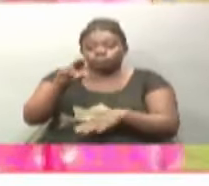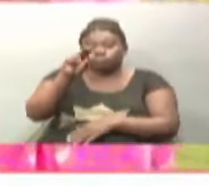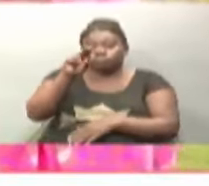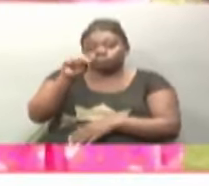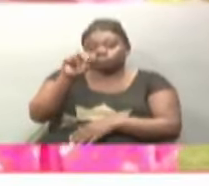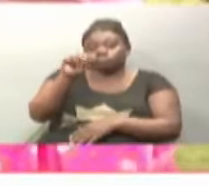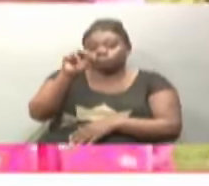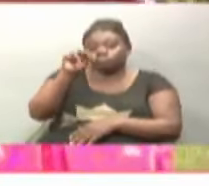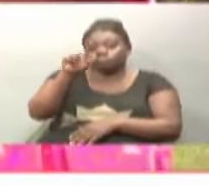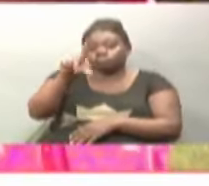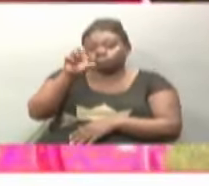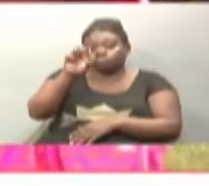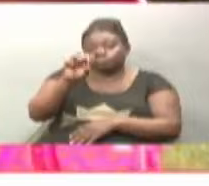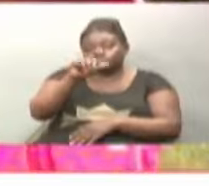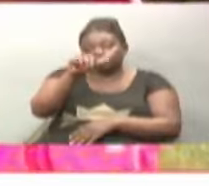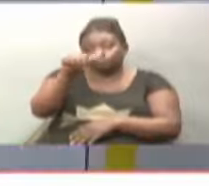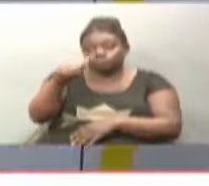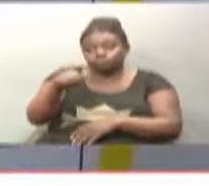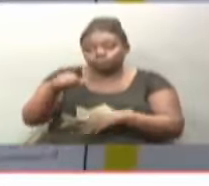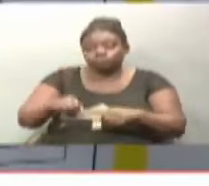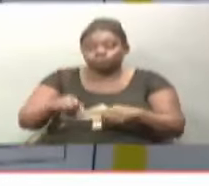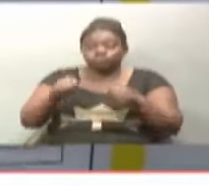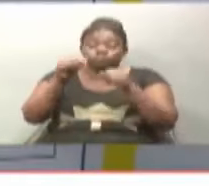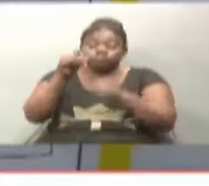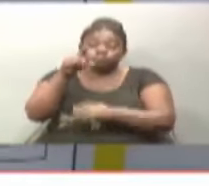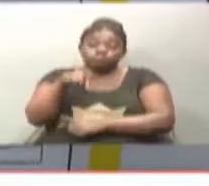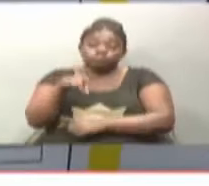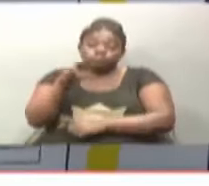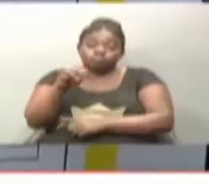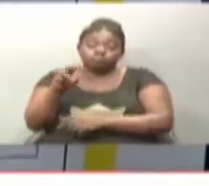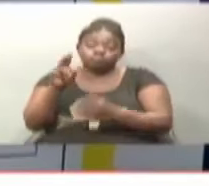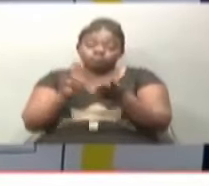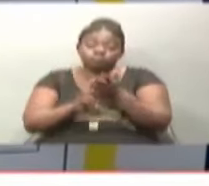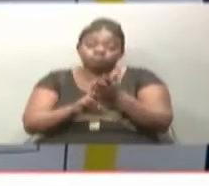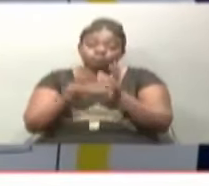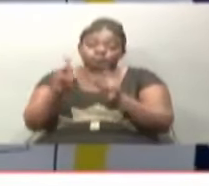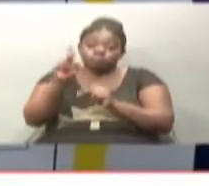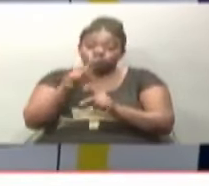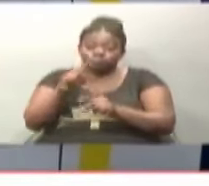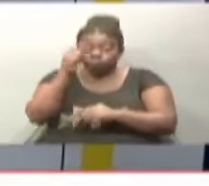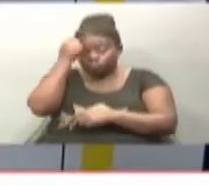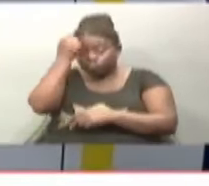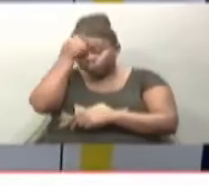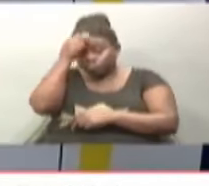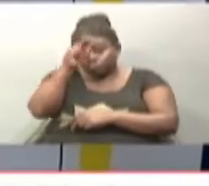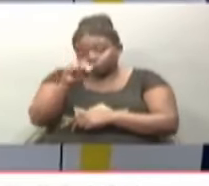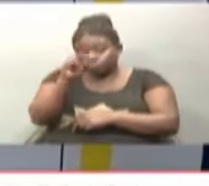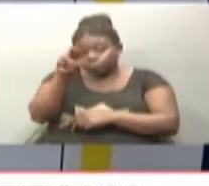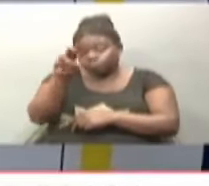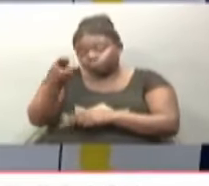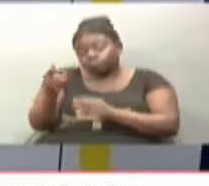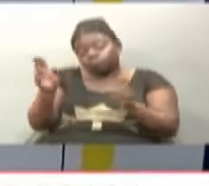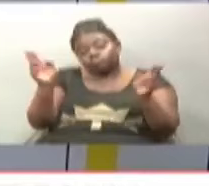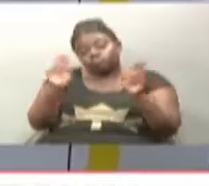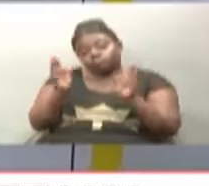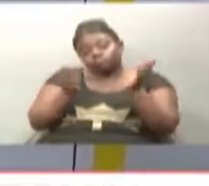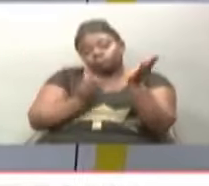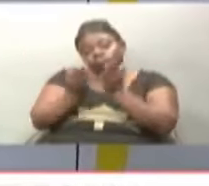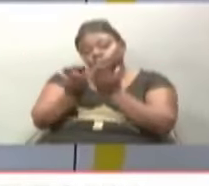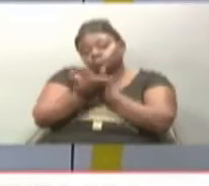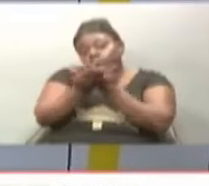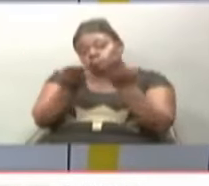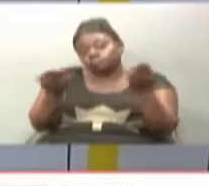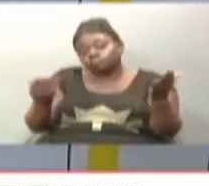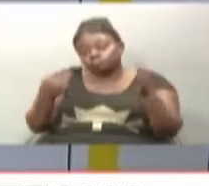Nabakooba n'abakungu abalala. Ssaabaminisita agumizza abantu nti gavumenti ya NRM NFUUFU okubaweereza bonna mu buli